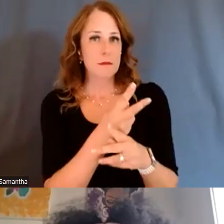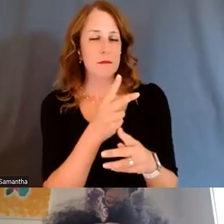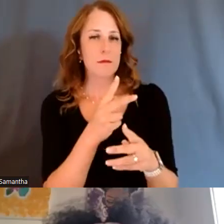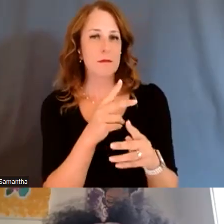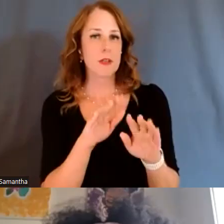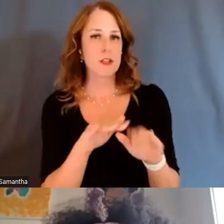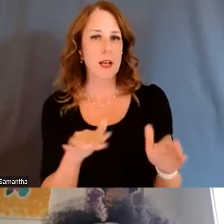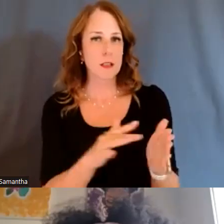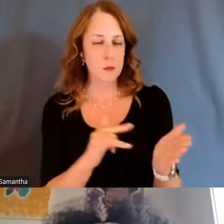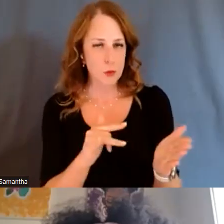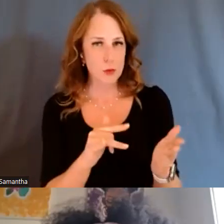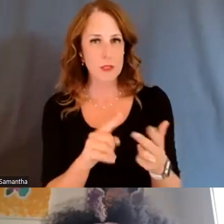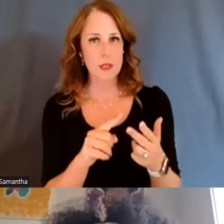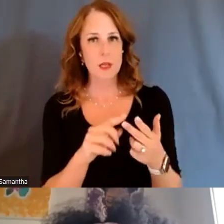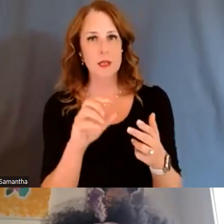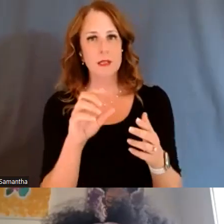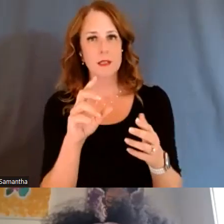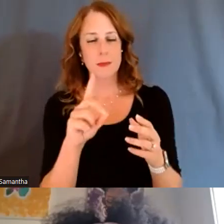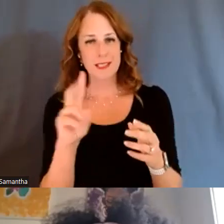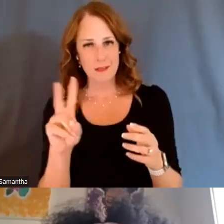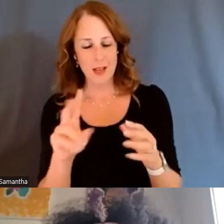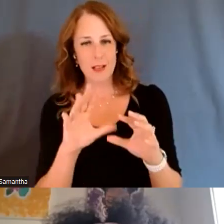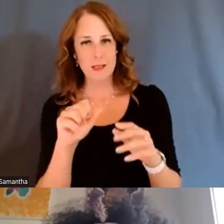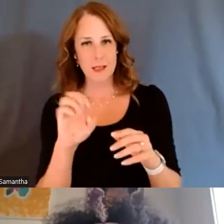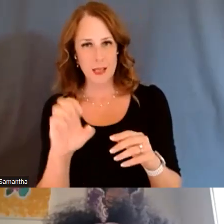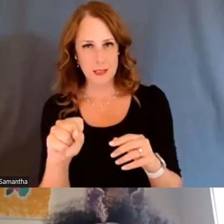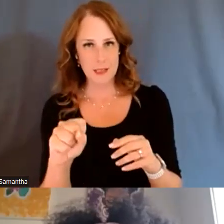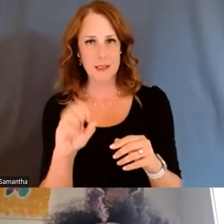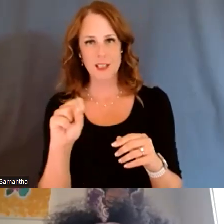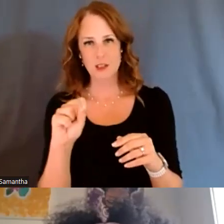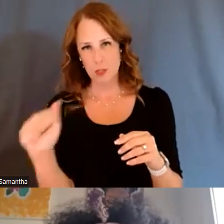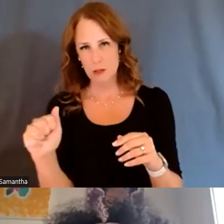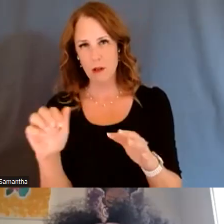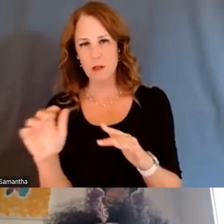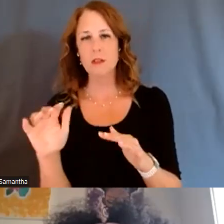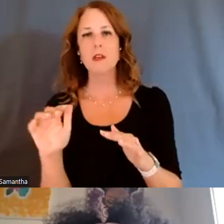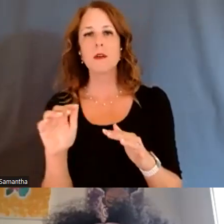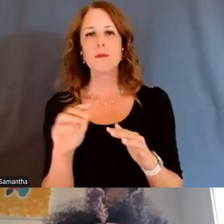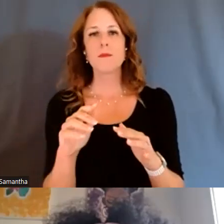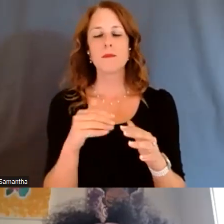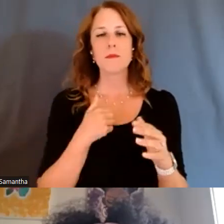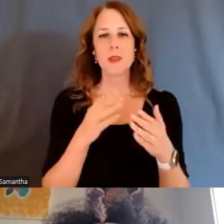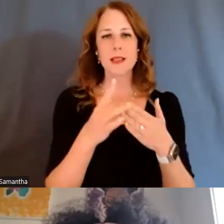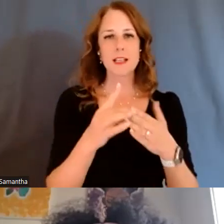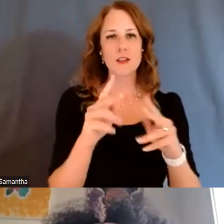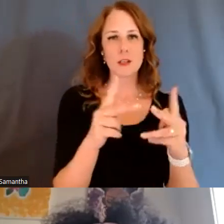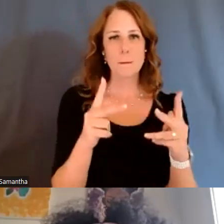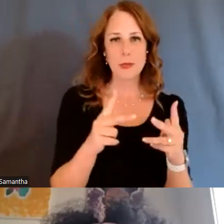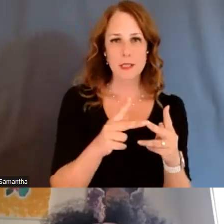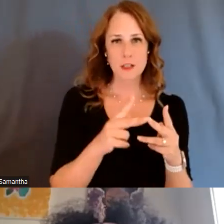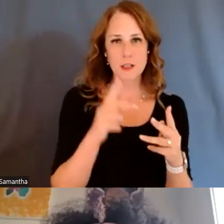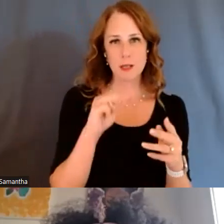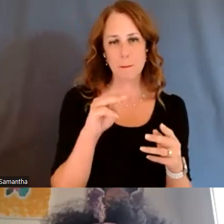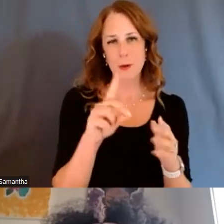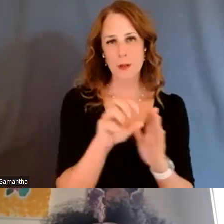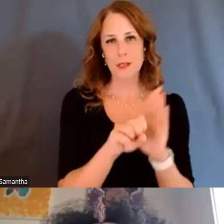offense, and domestic violence cases in her many years as a prosecutor. She has held leadership positions on the Maryland State